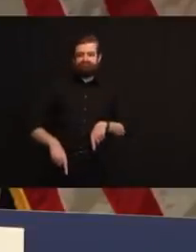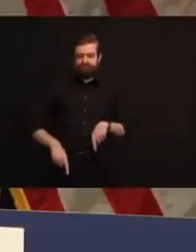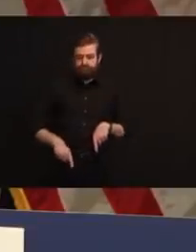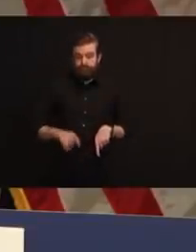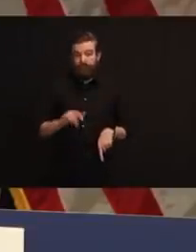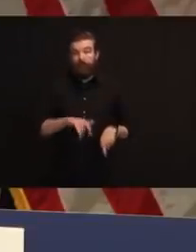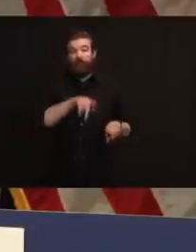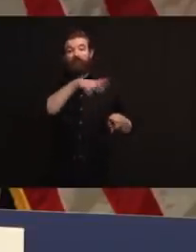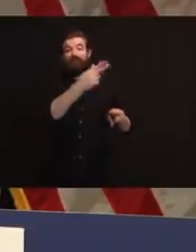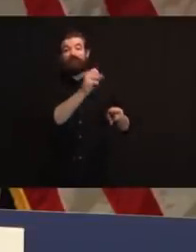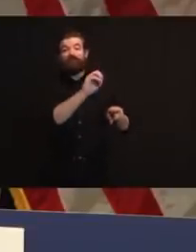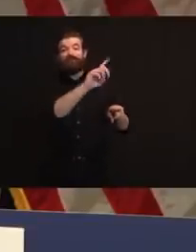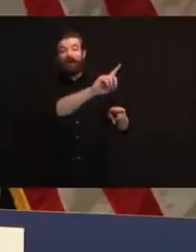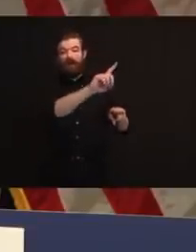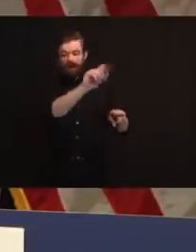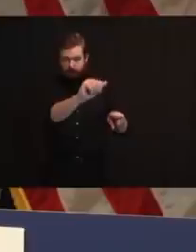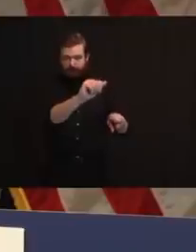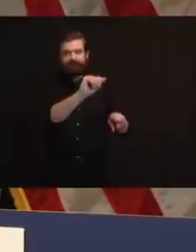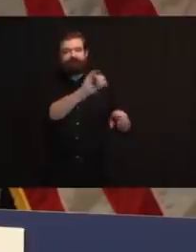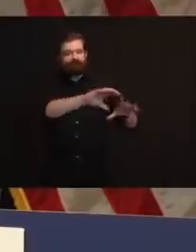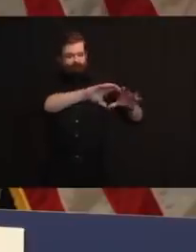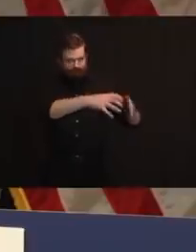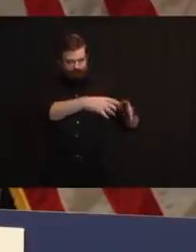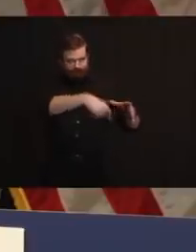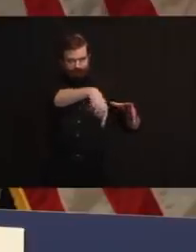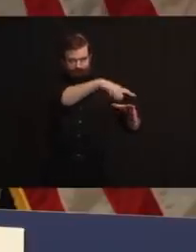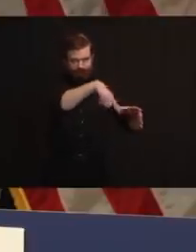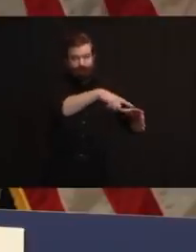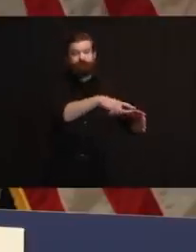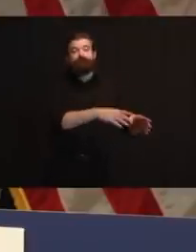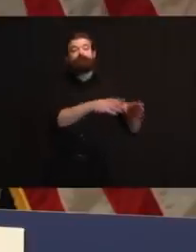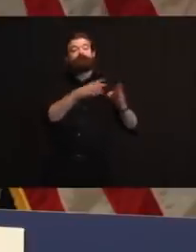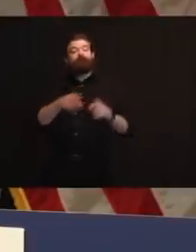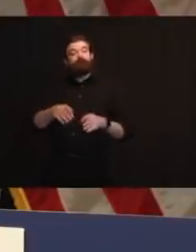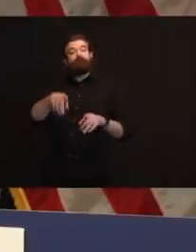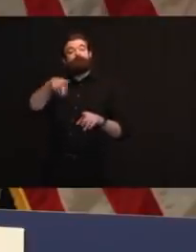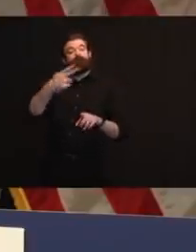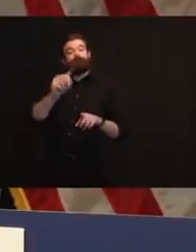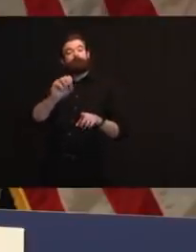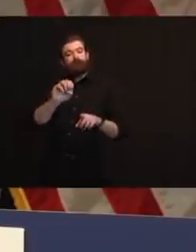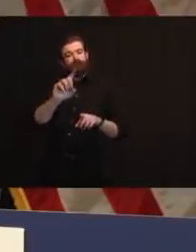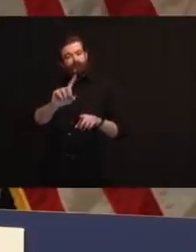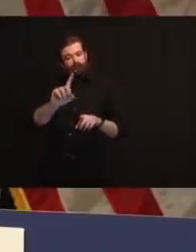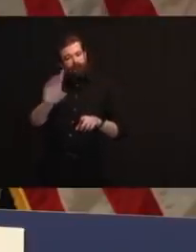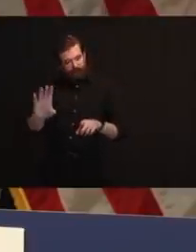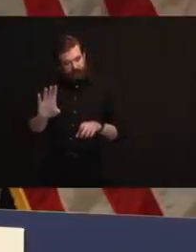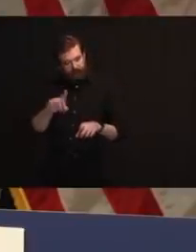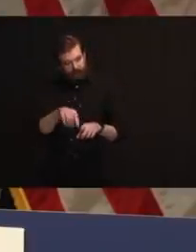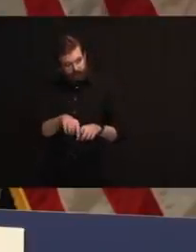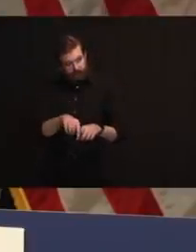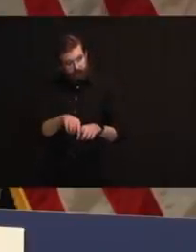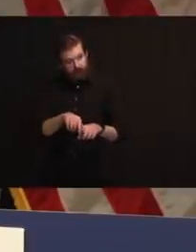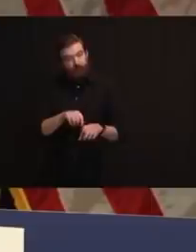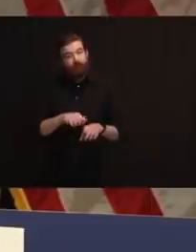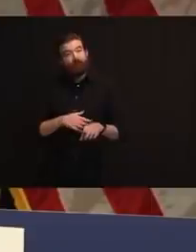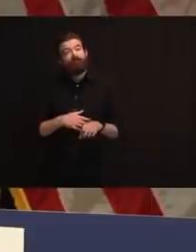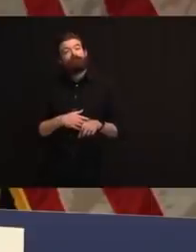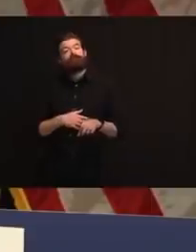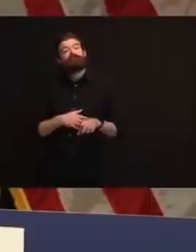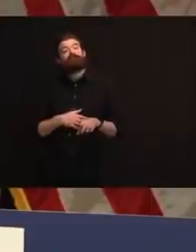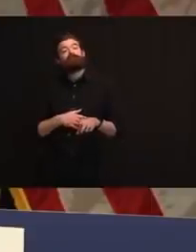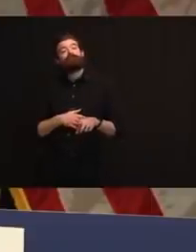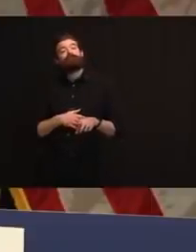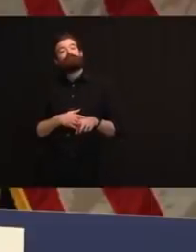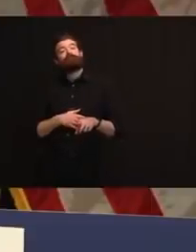prioritization. And right now we're working on phase 1B. We're not quite there yet. This Sunday, ACIP will be meeting